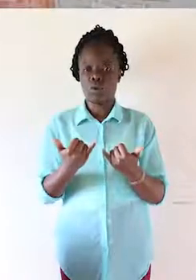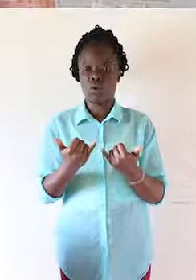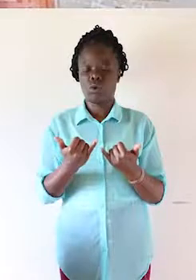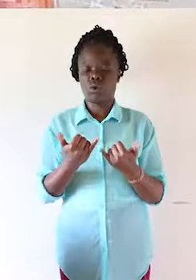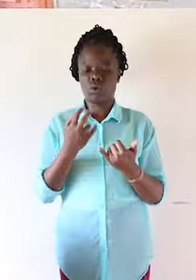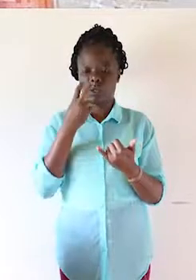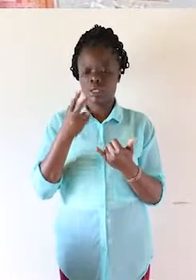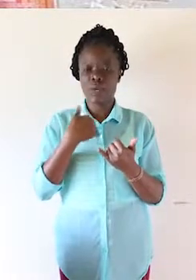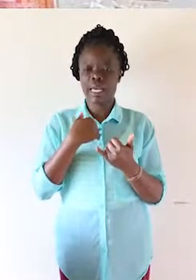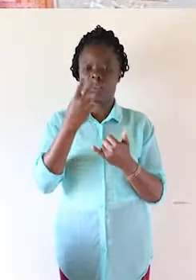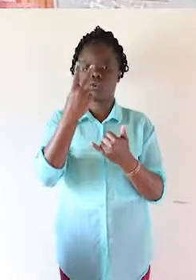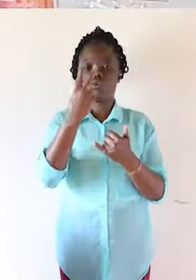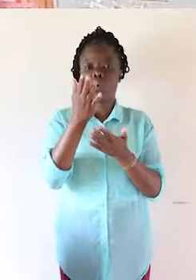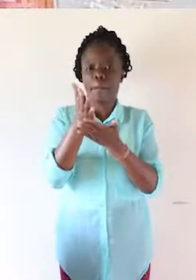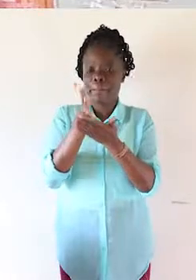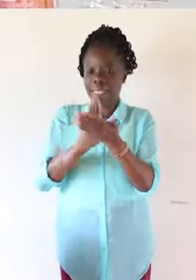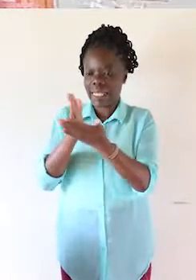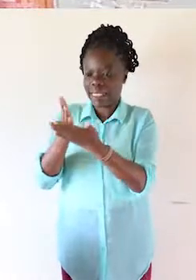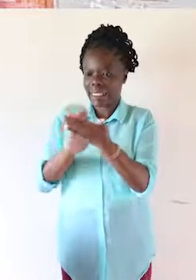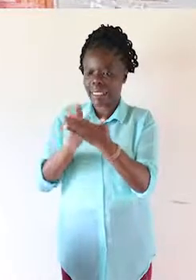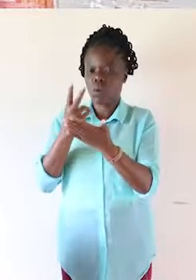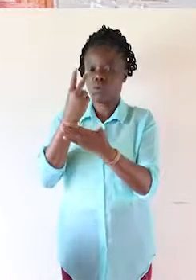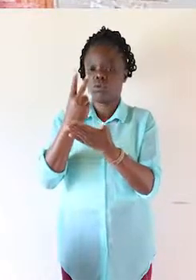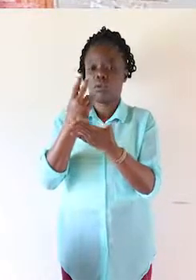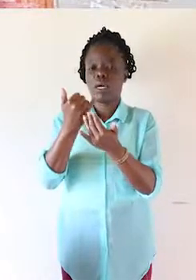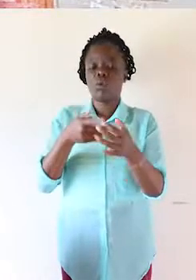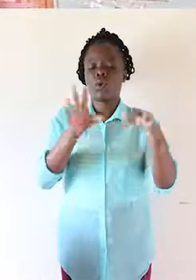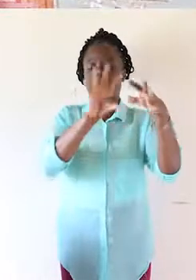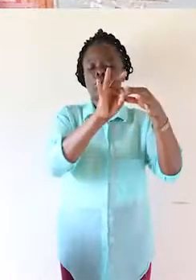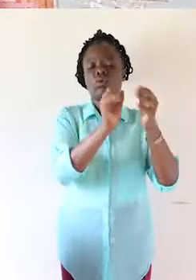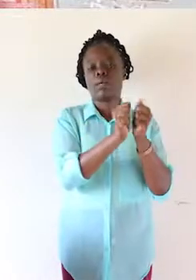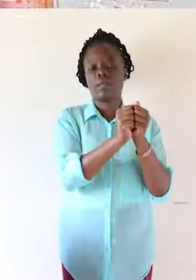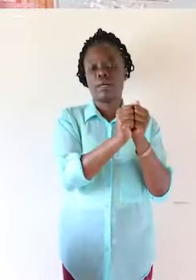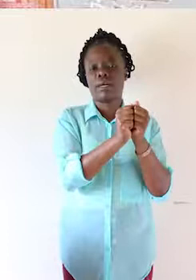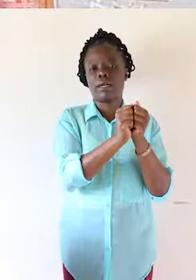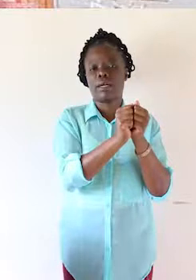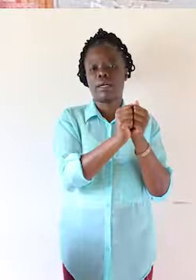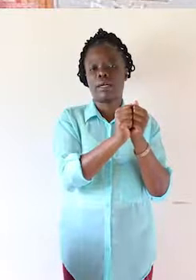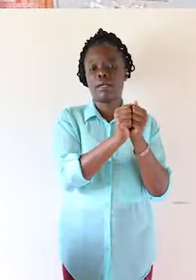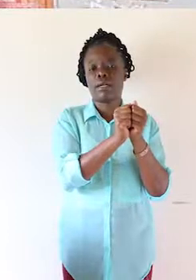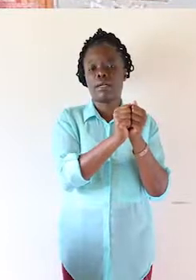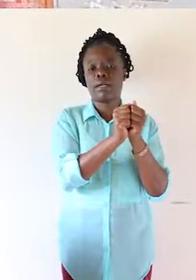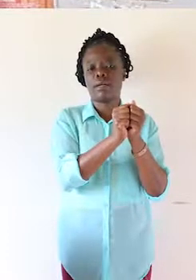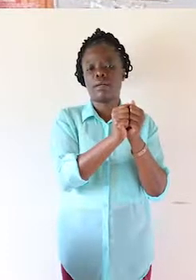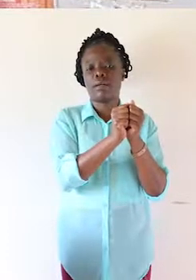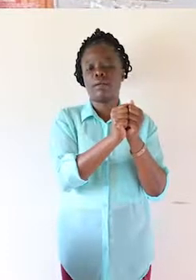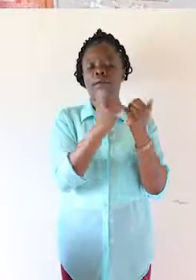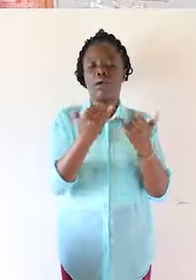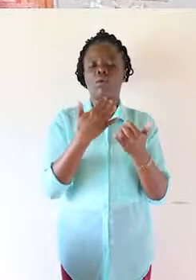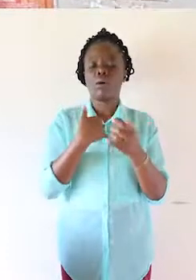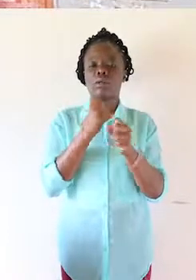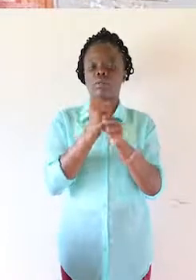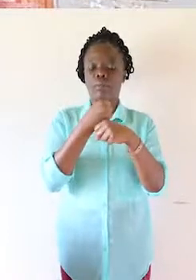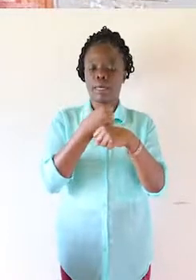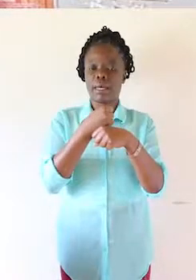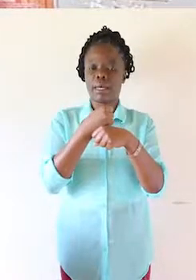Now, see, we had two pieces. There were two. Now we have joined them together. This one, that one, they are together now.